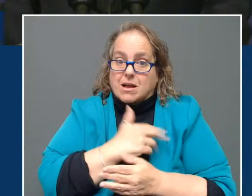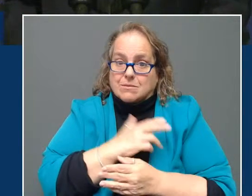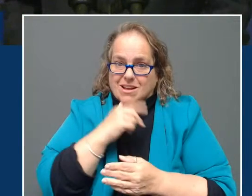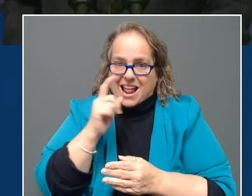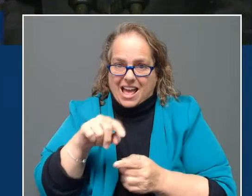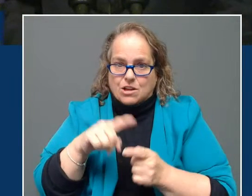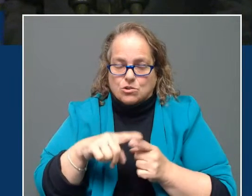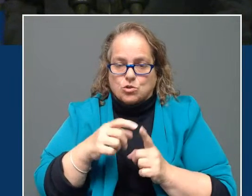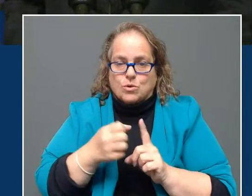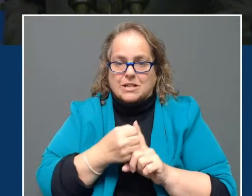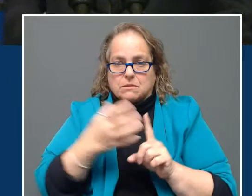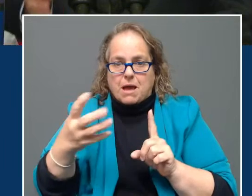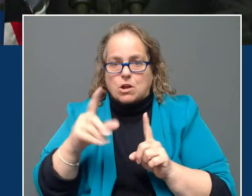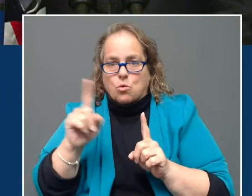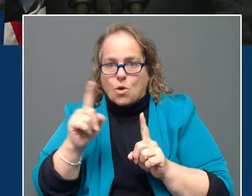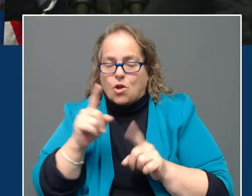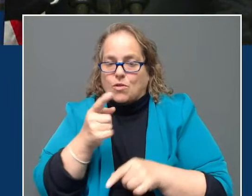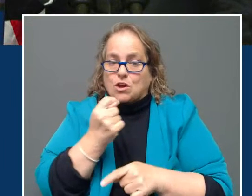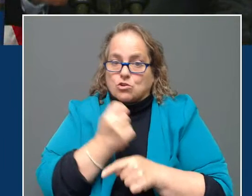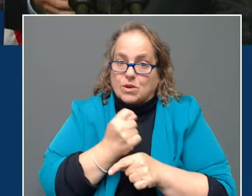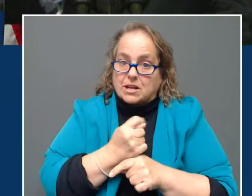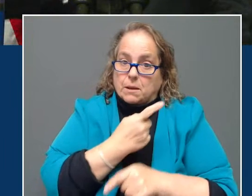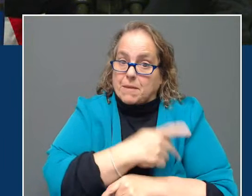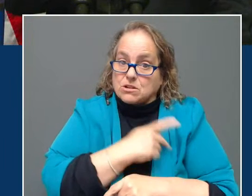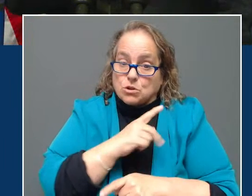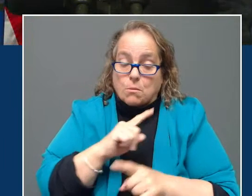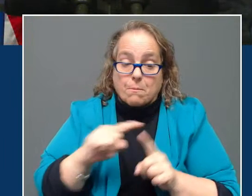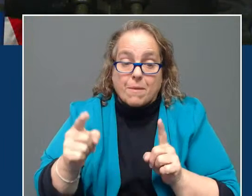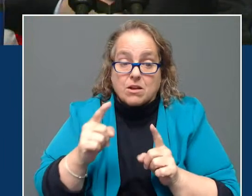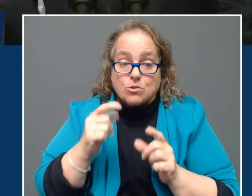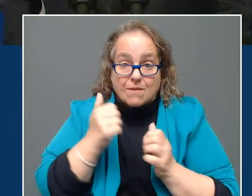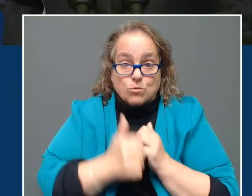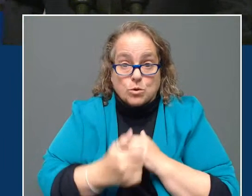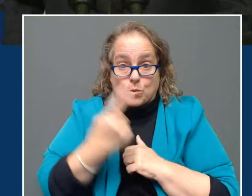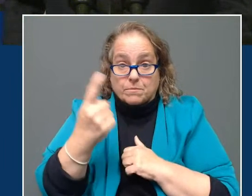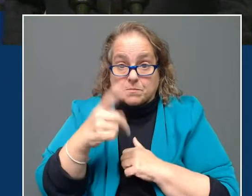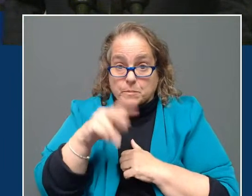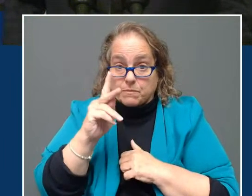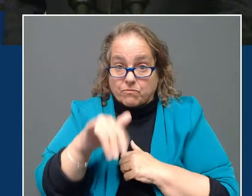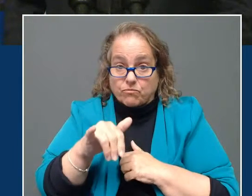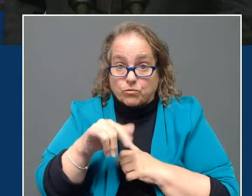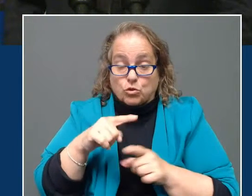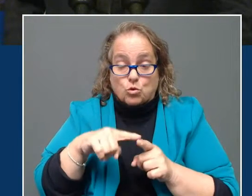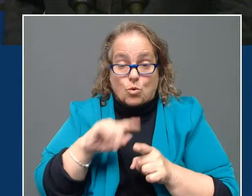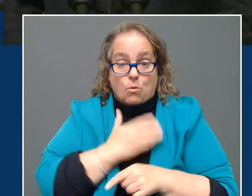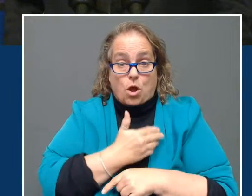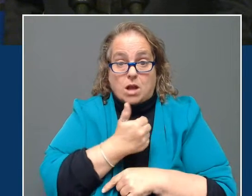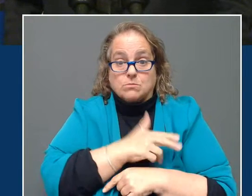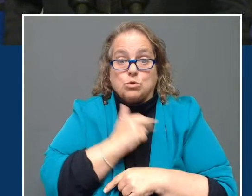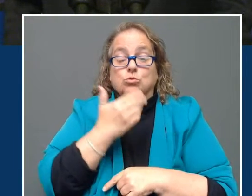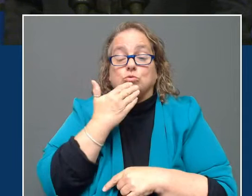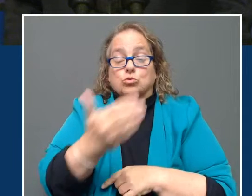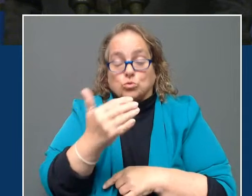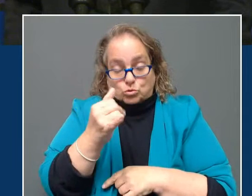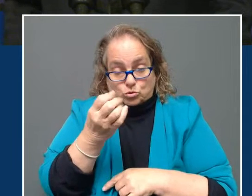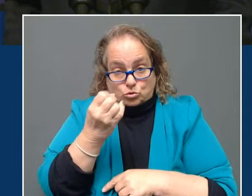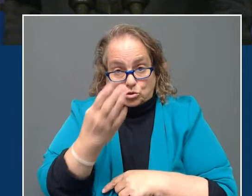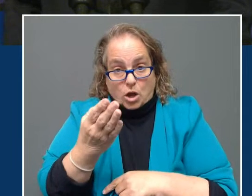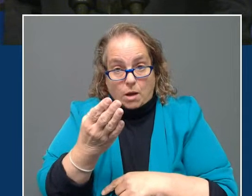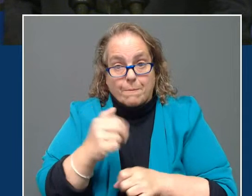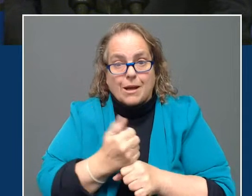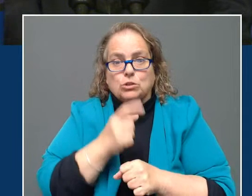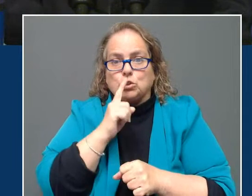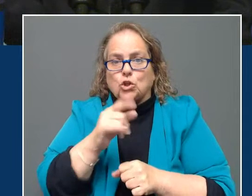they were treating patients. But to everybody in Kentucky, to our hospitals, good job. Let's make sure that never,